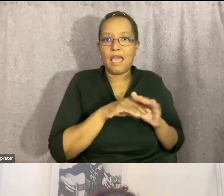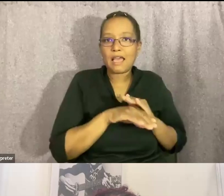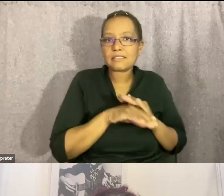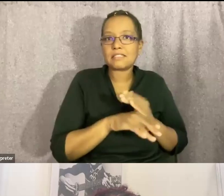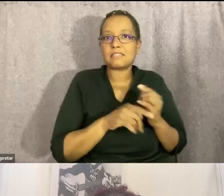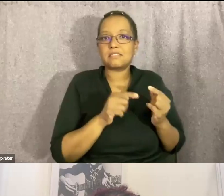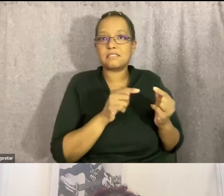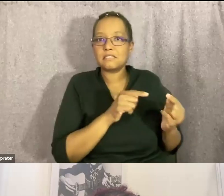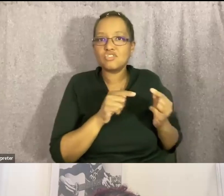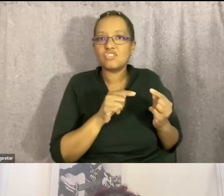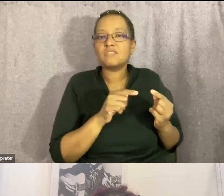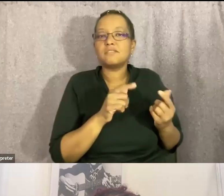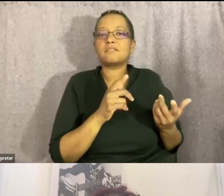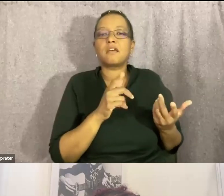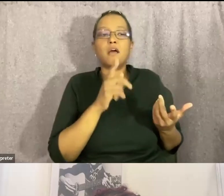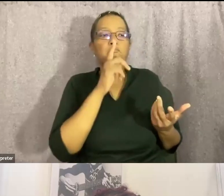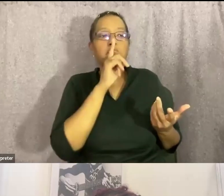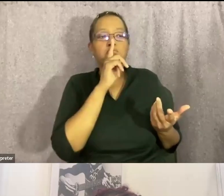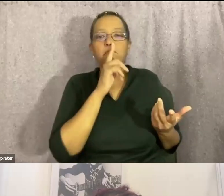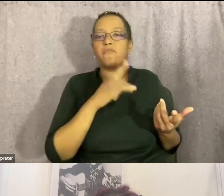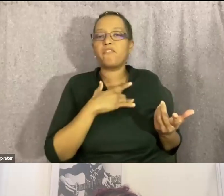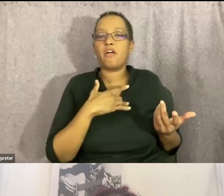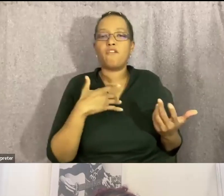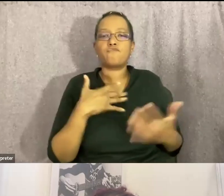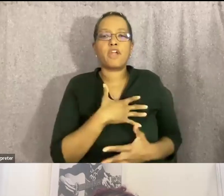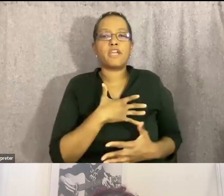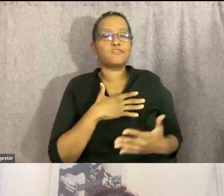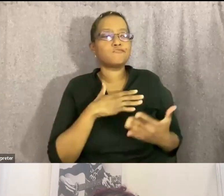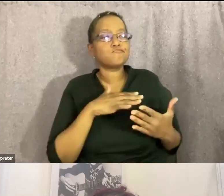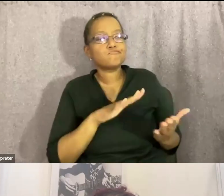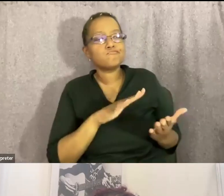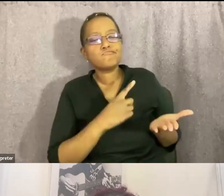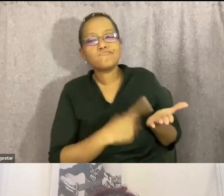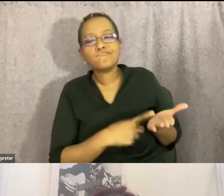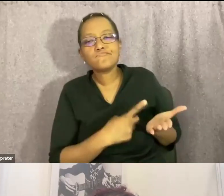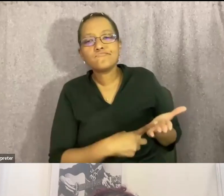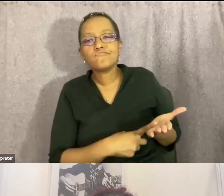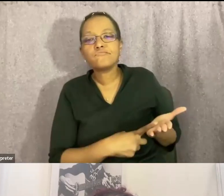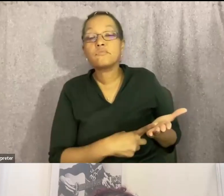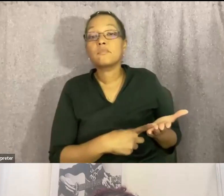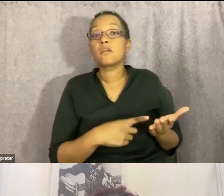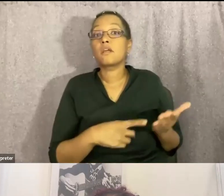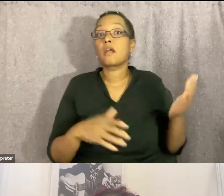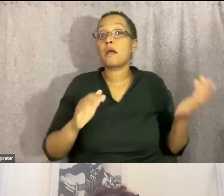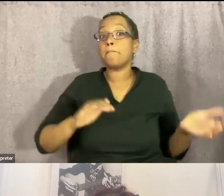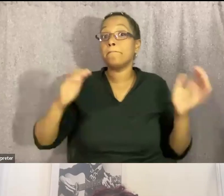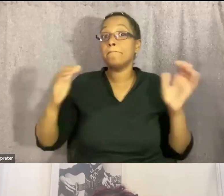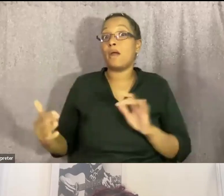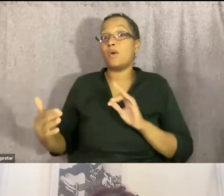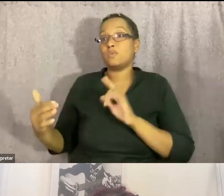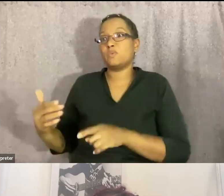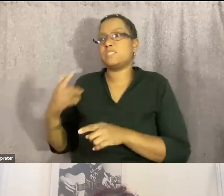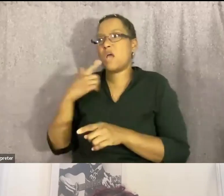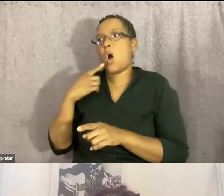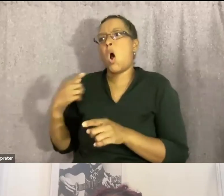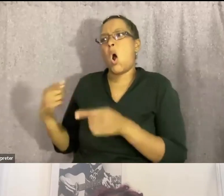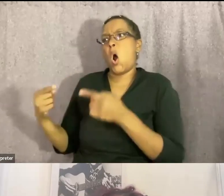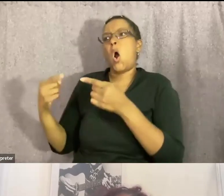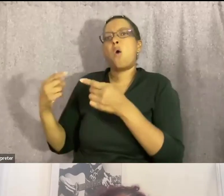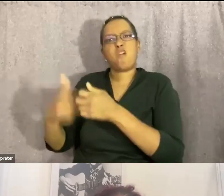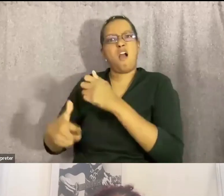each other and form alliances for social justice? This is including both